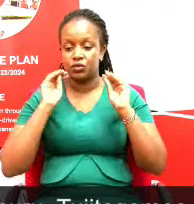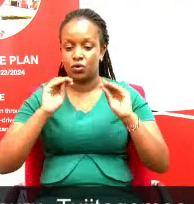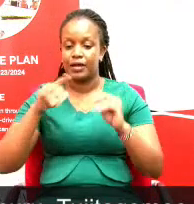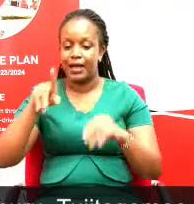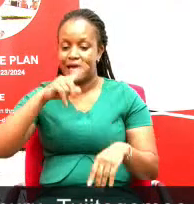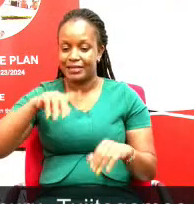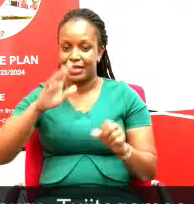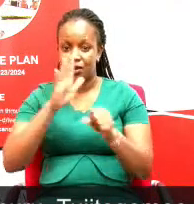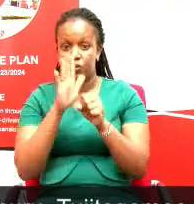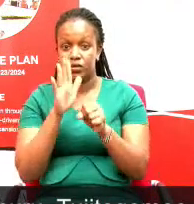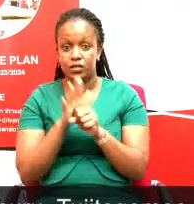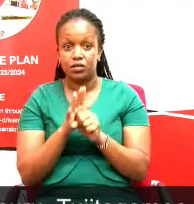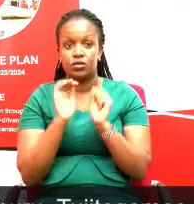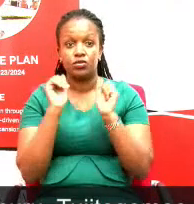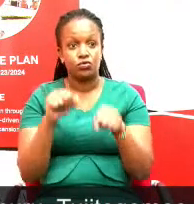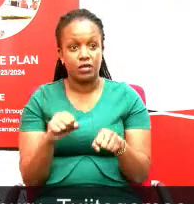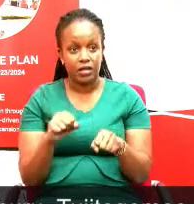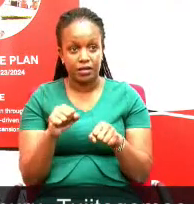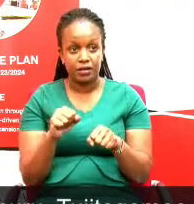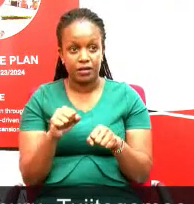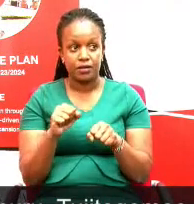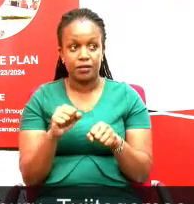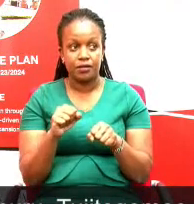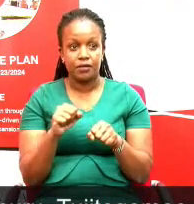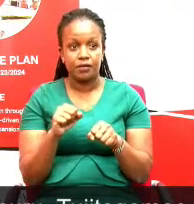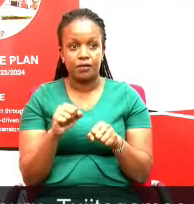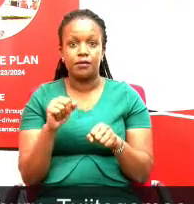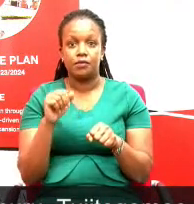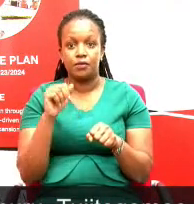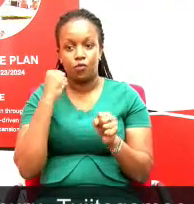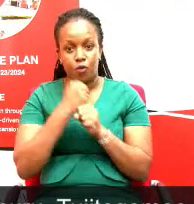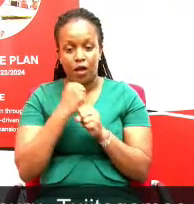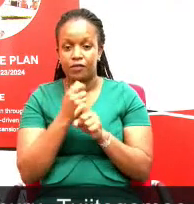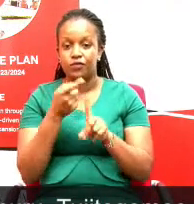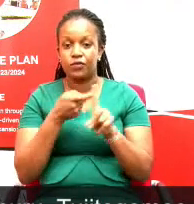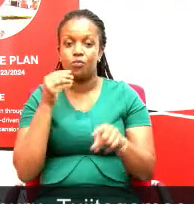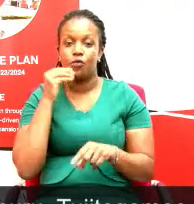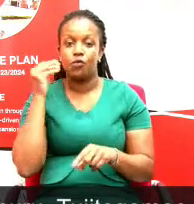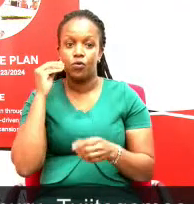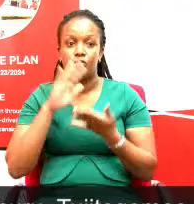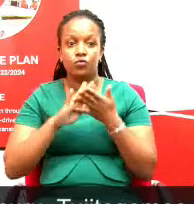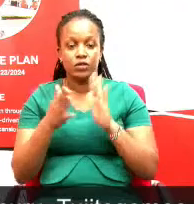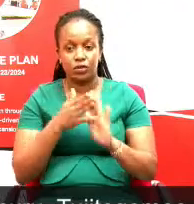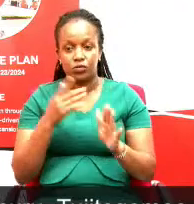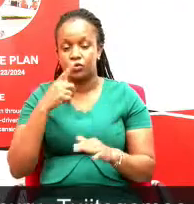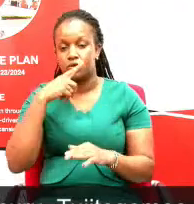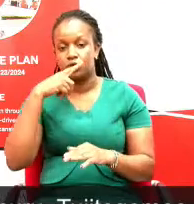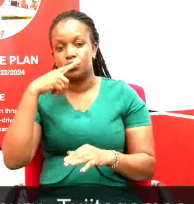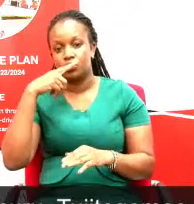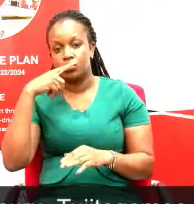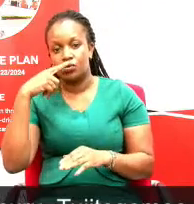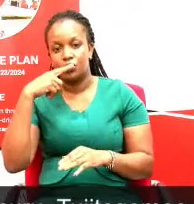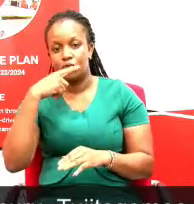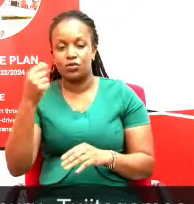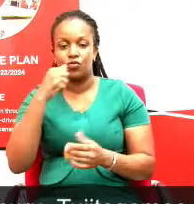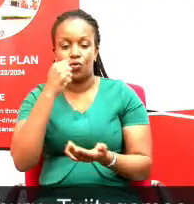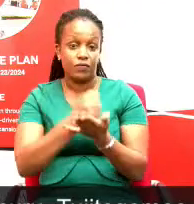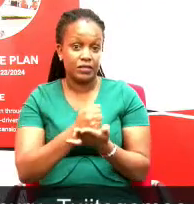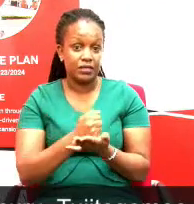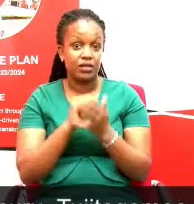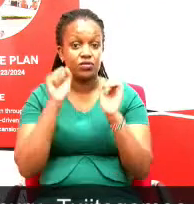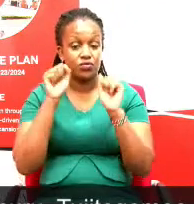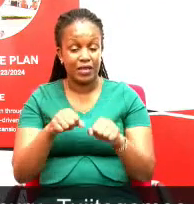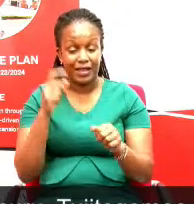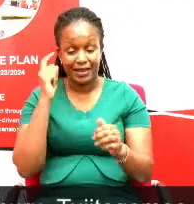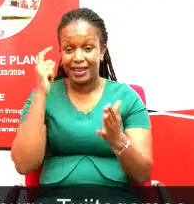as efficient without necessarily going to any office, without necessarily being physically there. You can still be transacting and